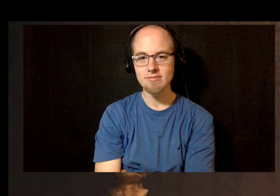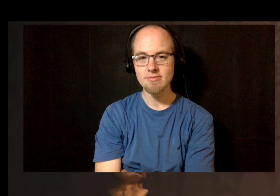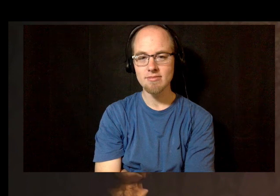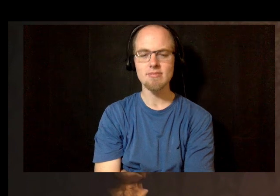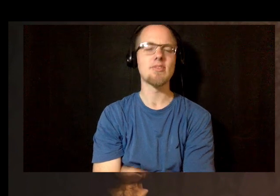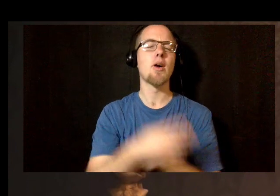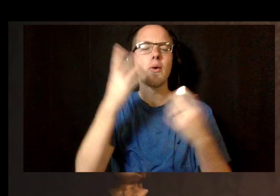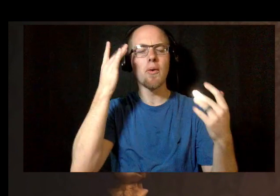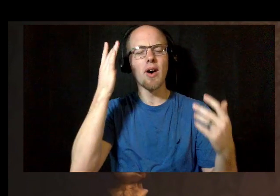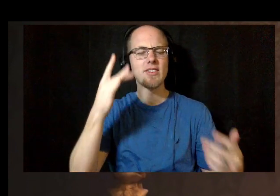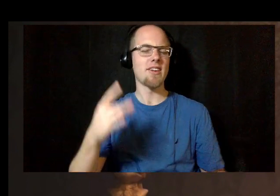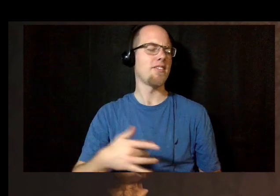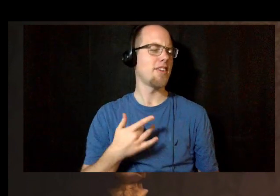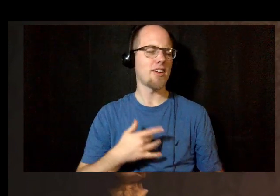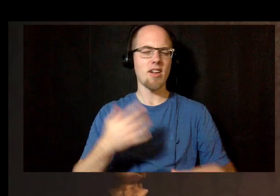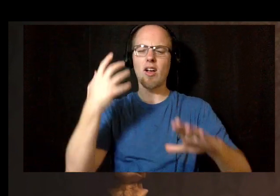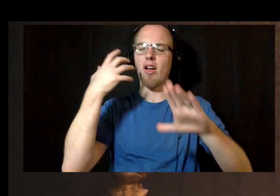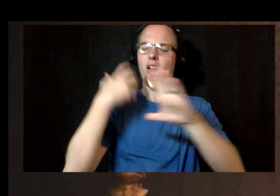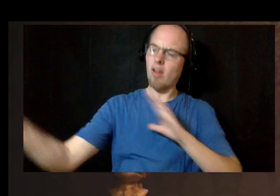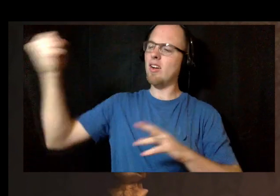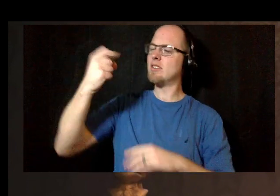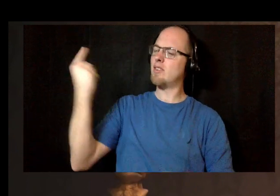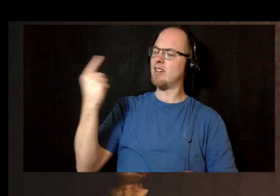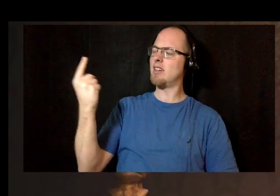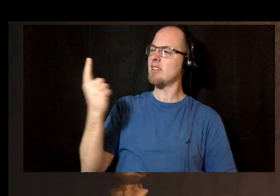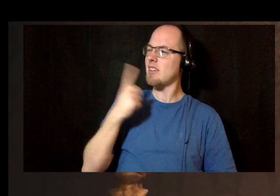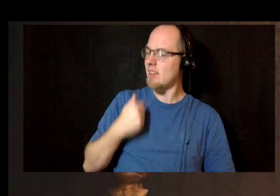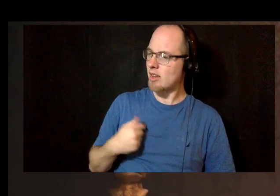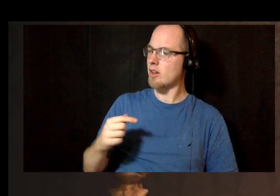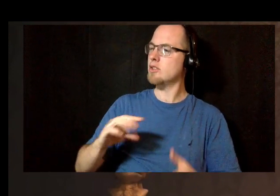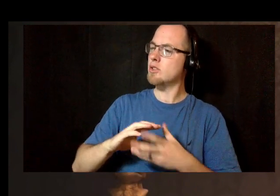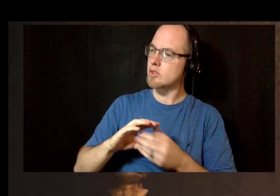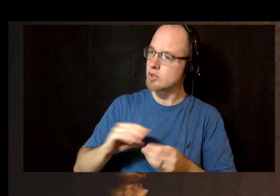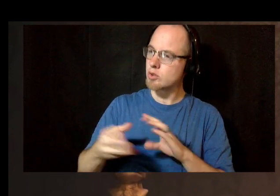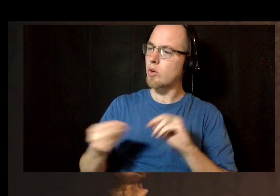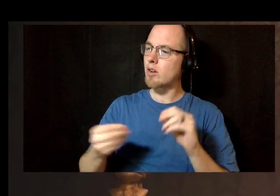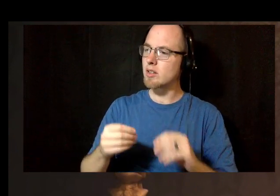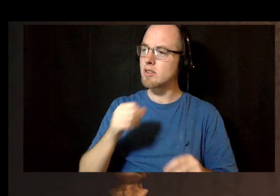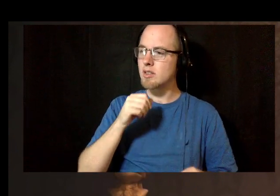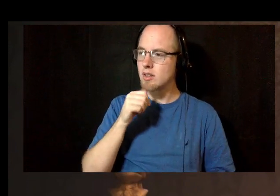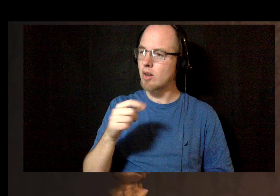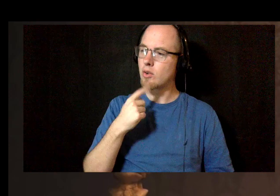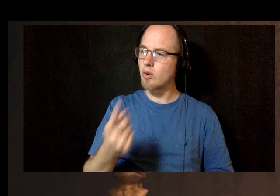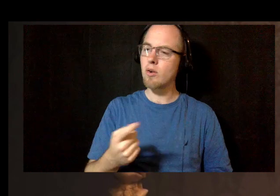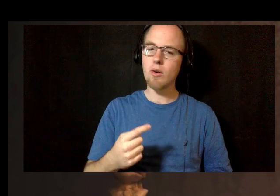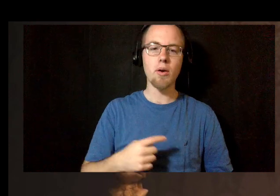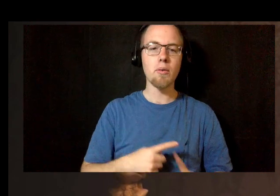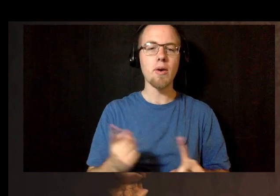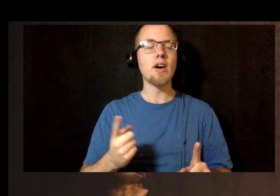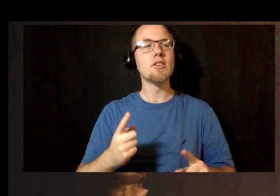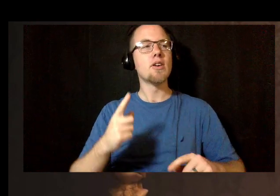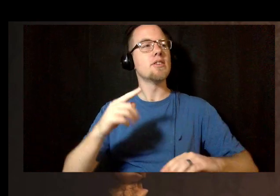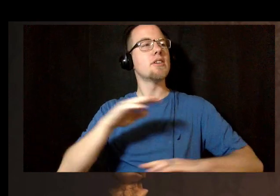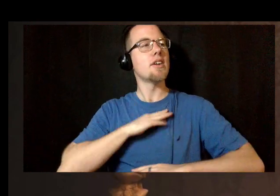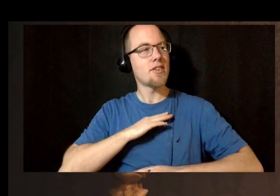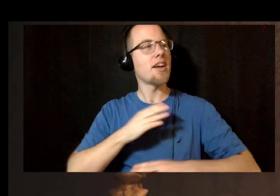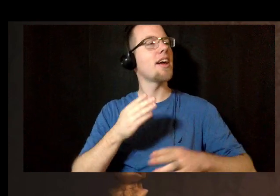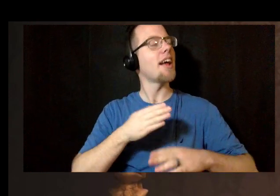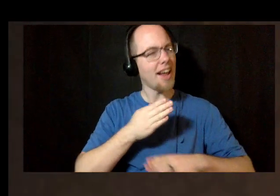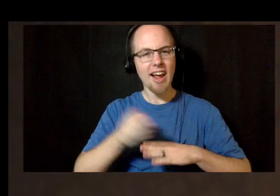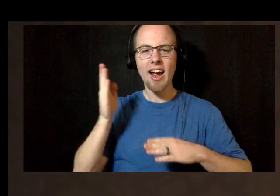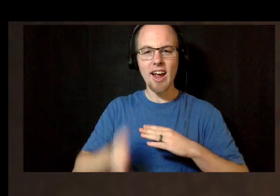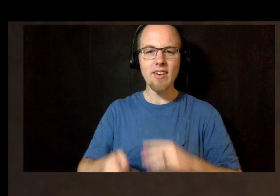Why is it we can feel so robbed when someone tells us a story we just heard isn't true, and yet so satisfied at the end of a fictional novel?